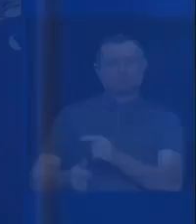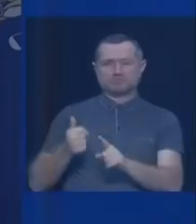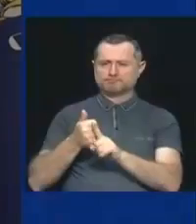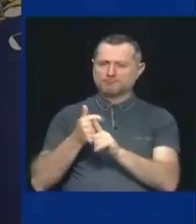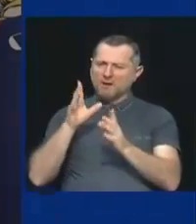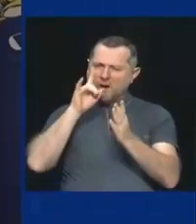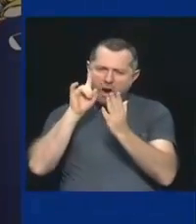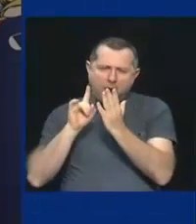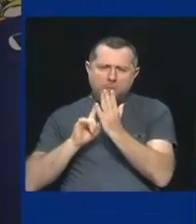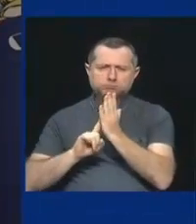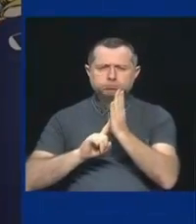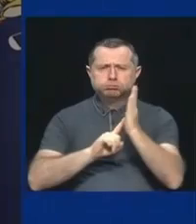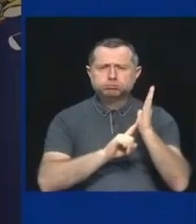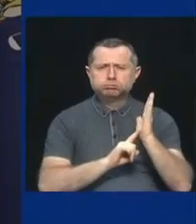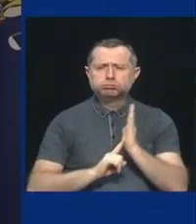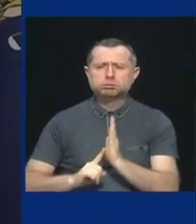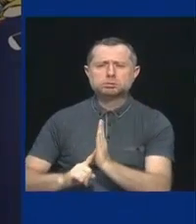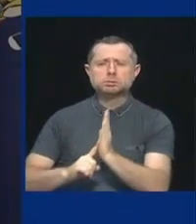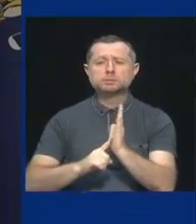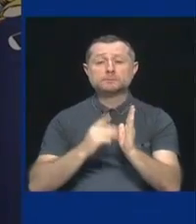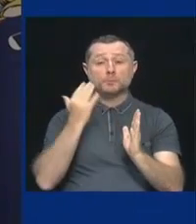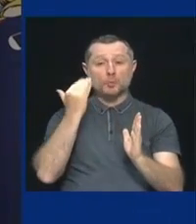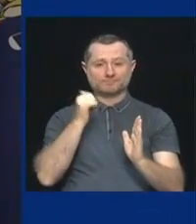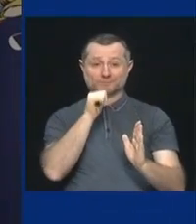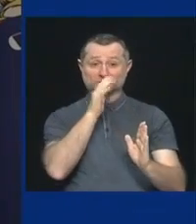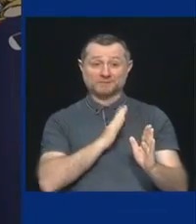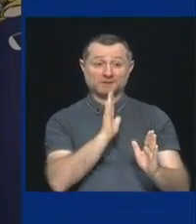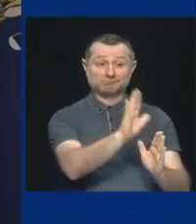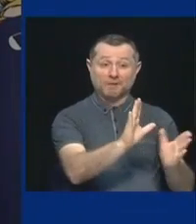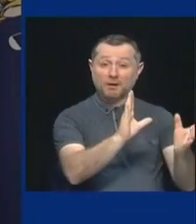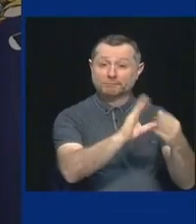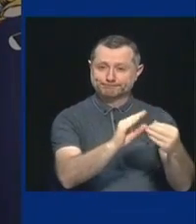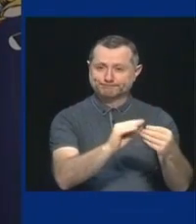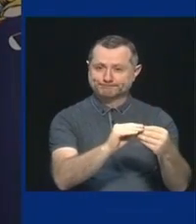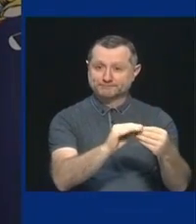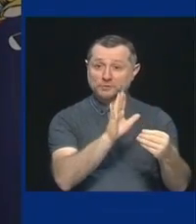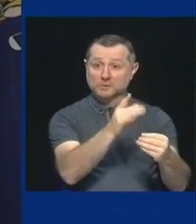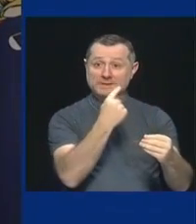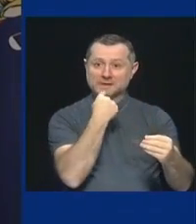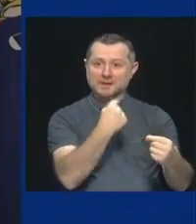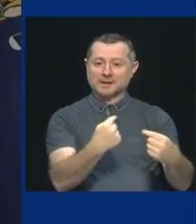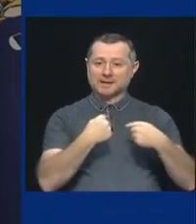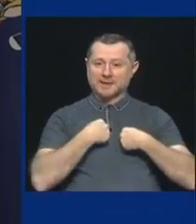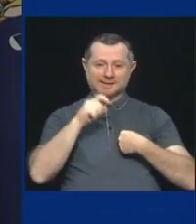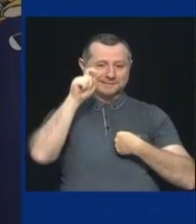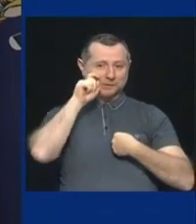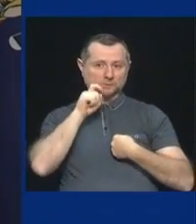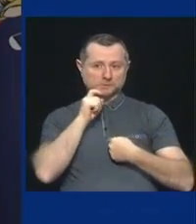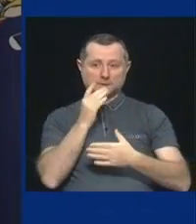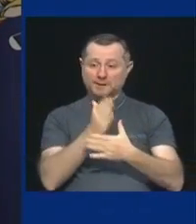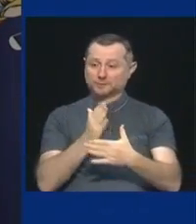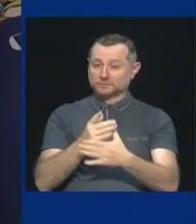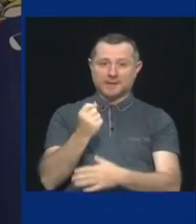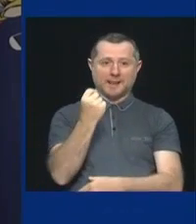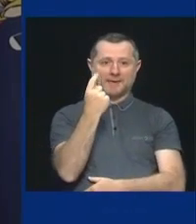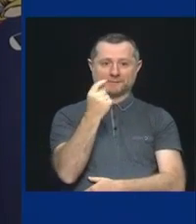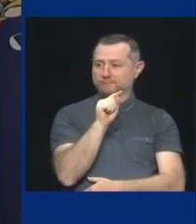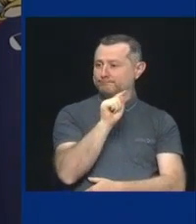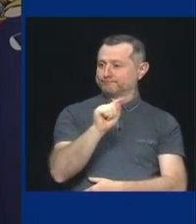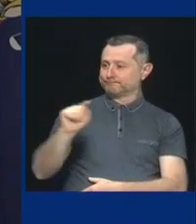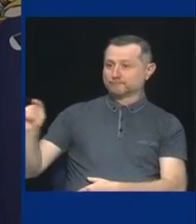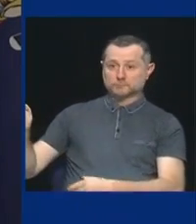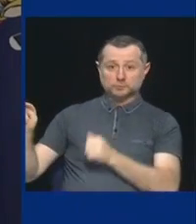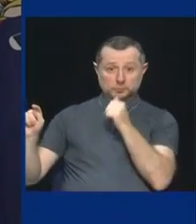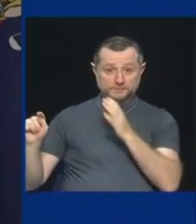very significant message. What we're seeing is that the cultural norms and what's expected behavior in the workplace is changing,